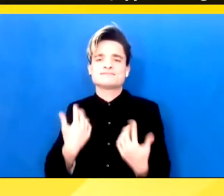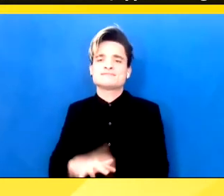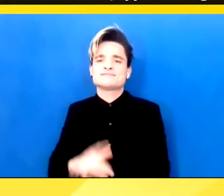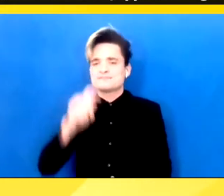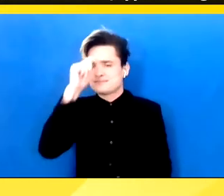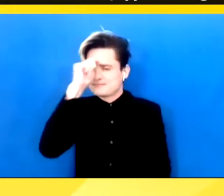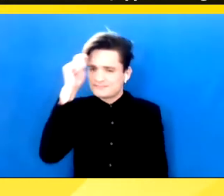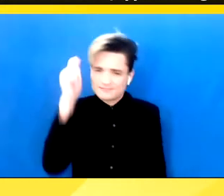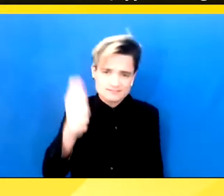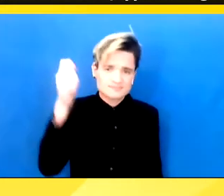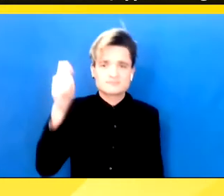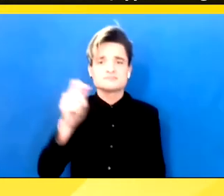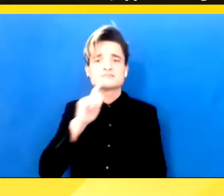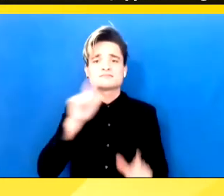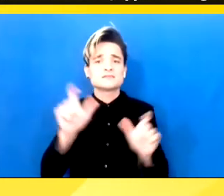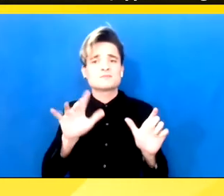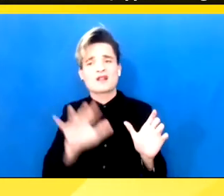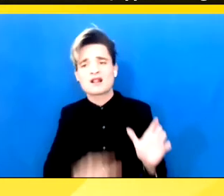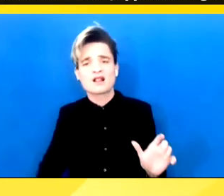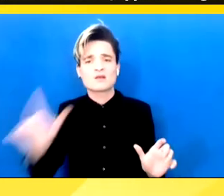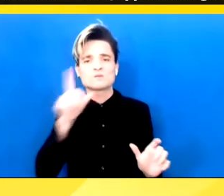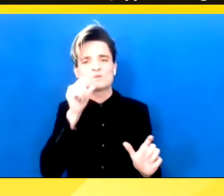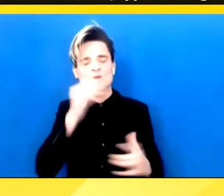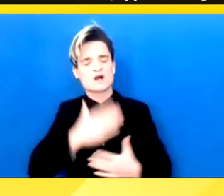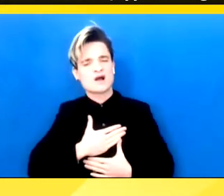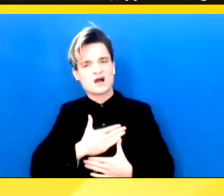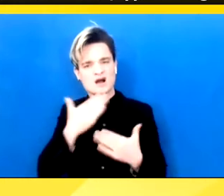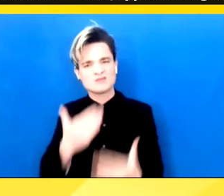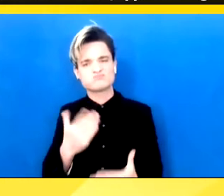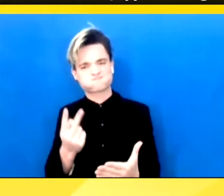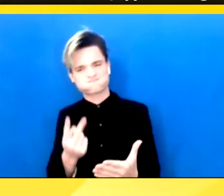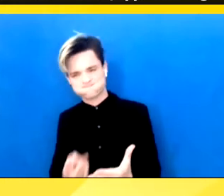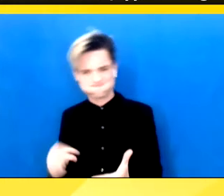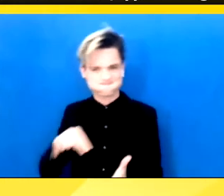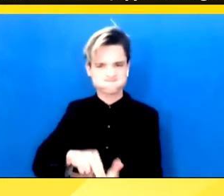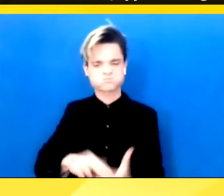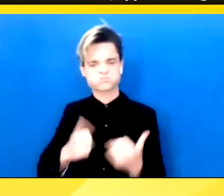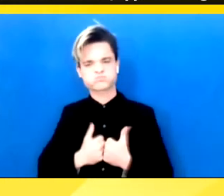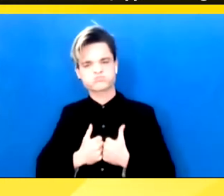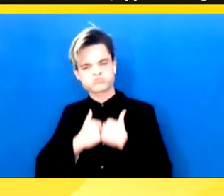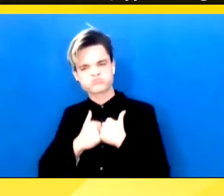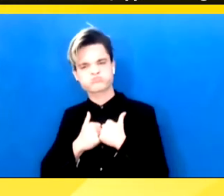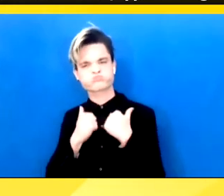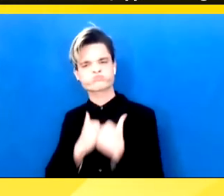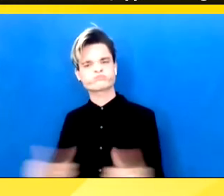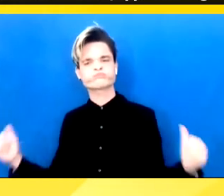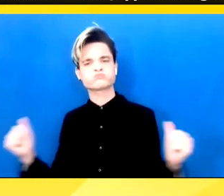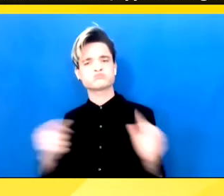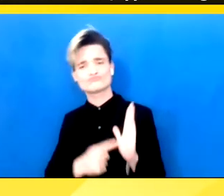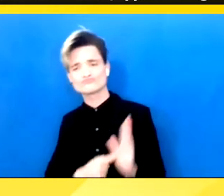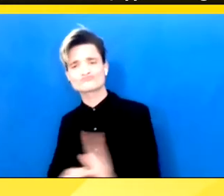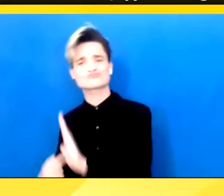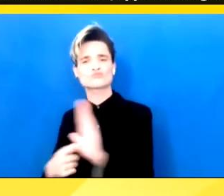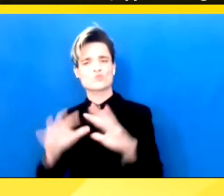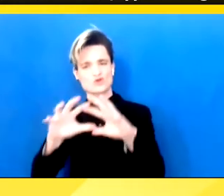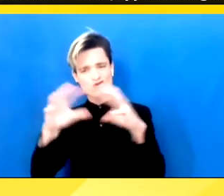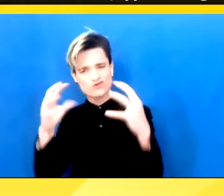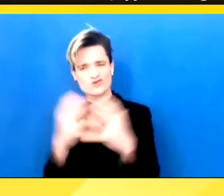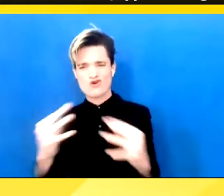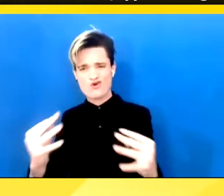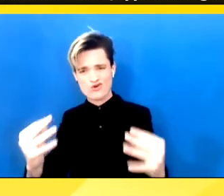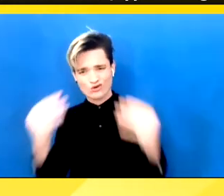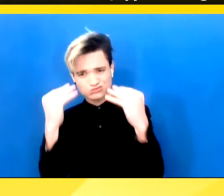who decided to stand up and to stick out and to allow their light to shine for the world to see. Amen?